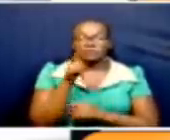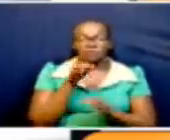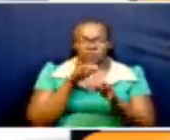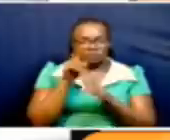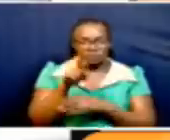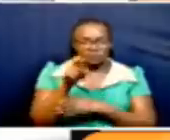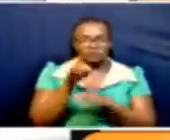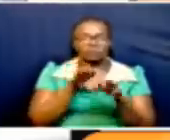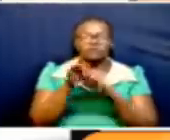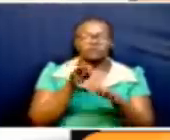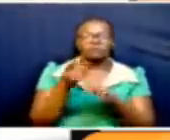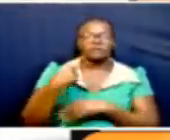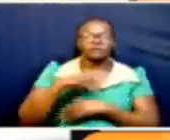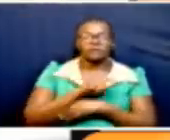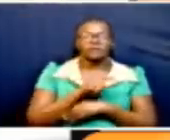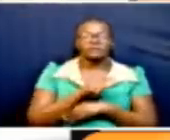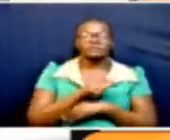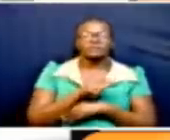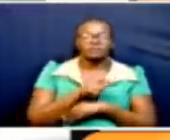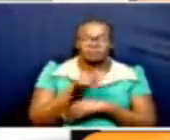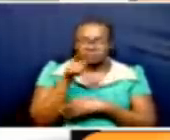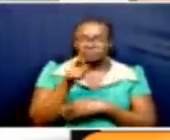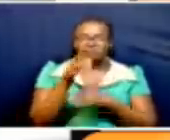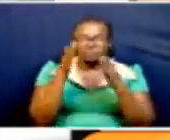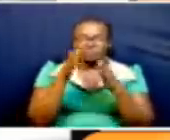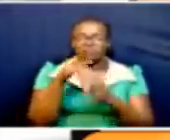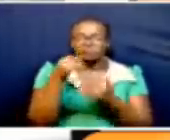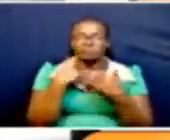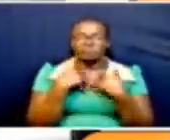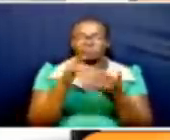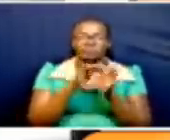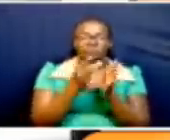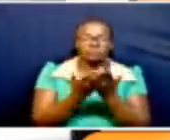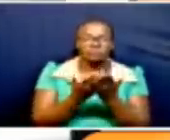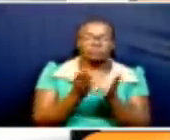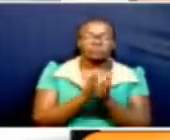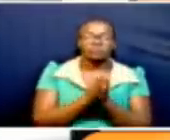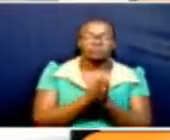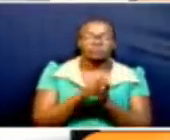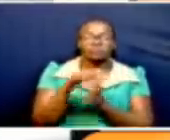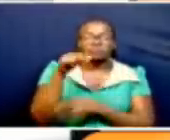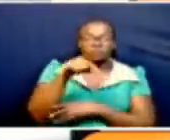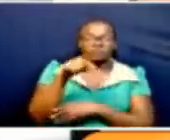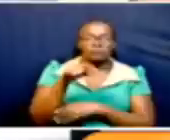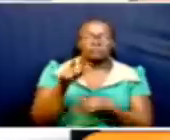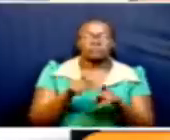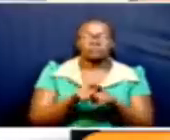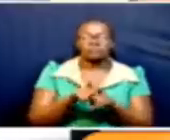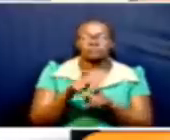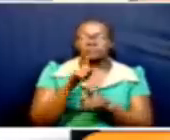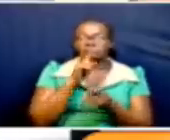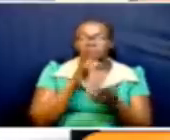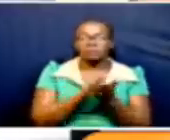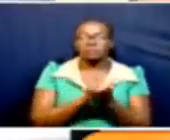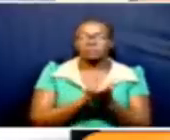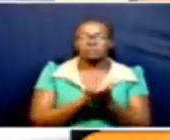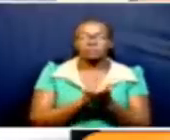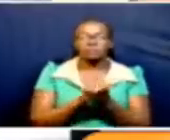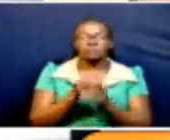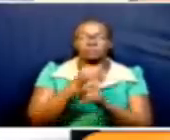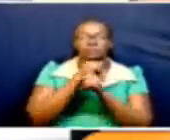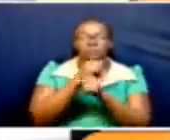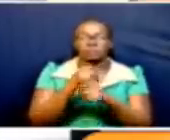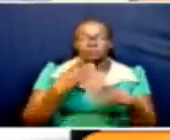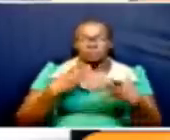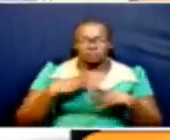the person who has been appointed. You are the person who hold the Bible and the Quran, and you sought to protect the constitution of this country. You sought to protect the people.